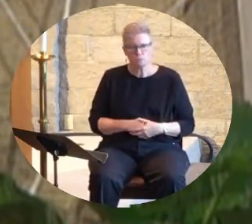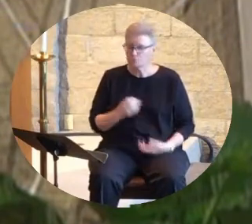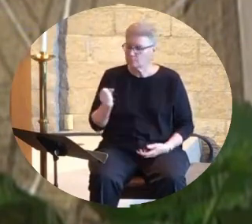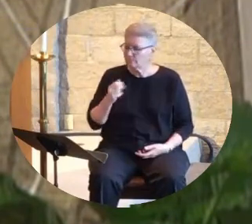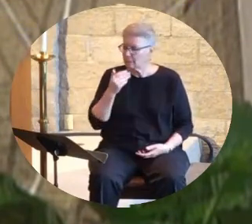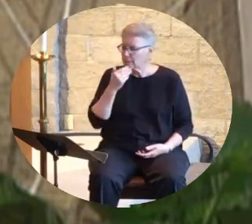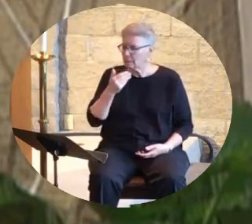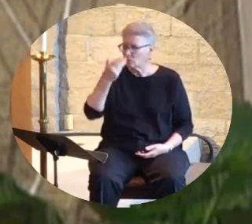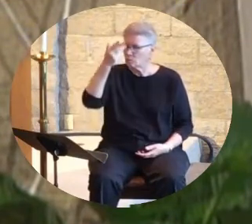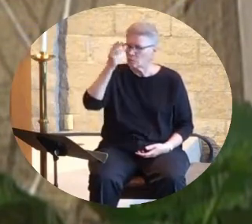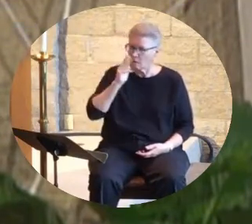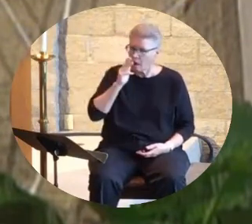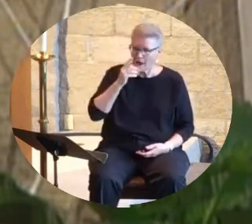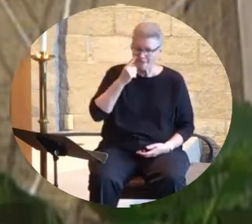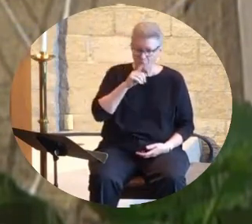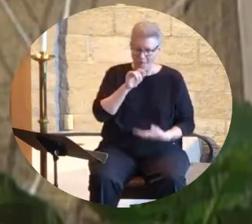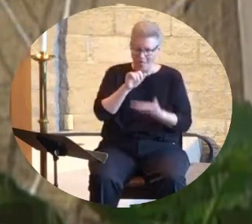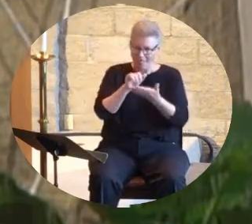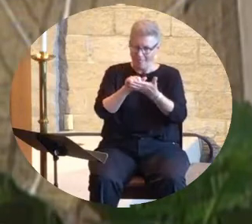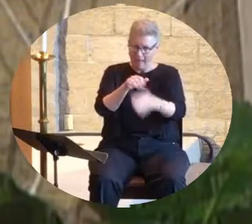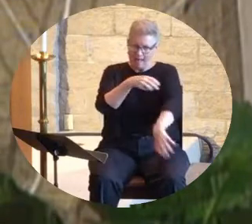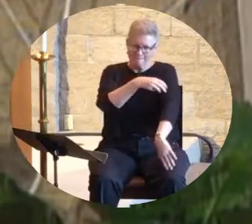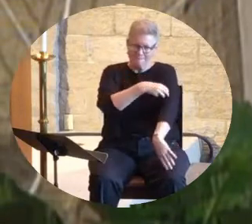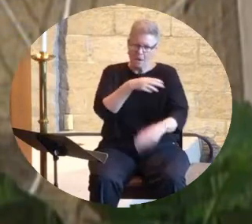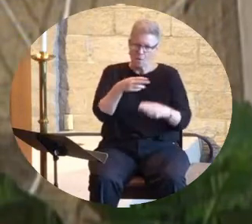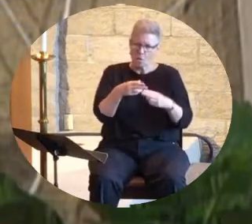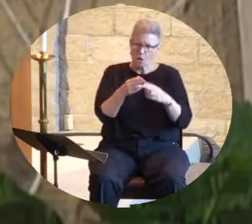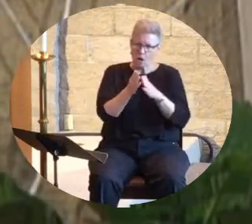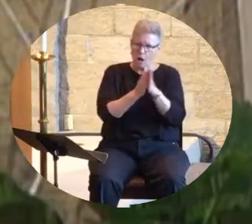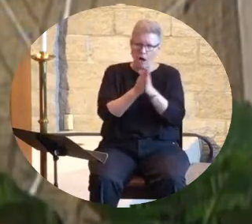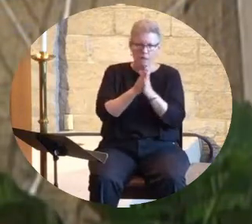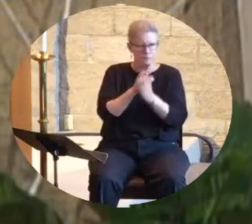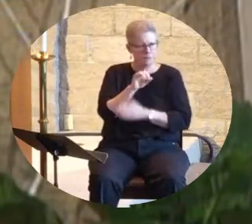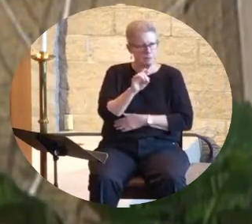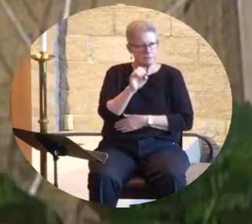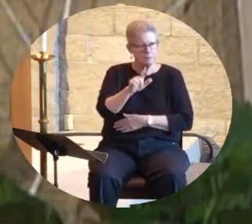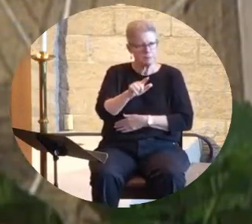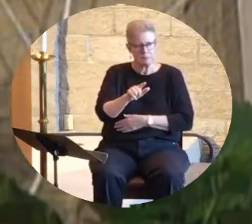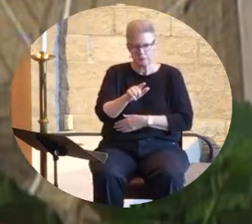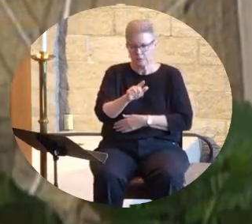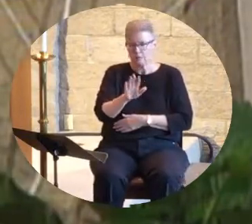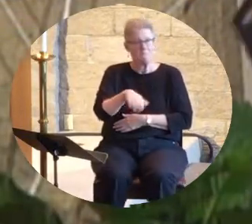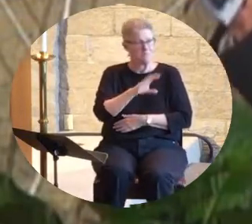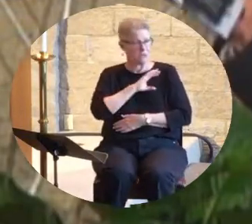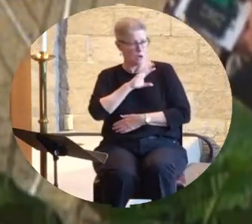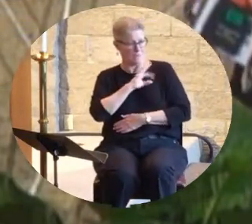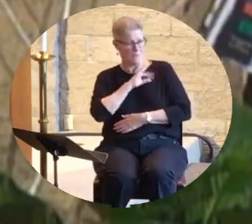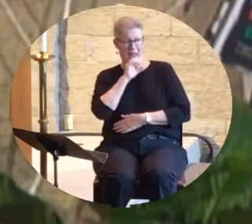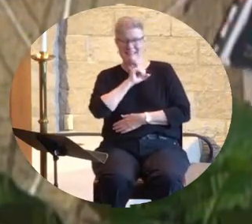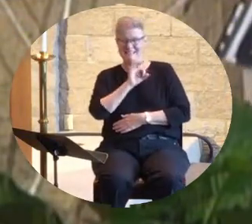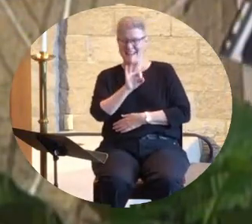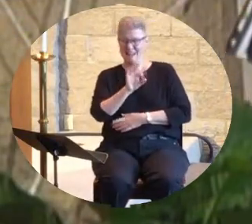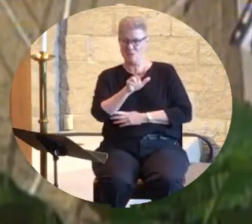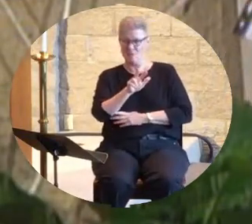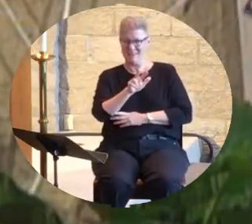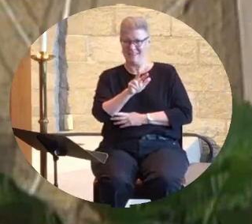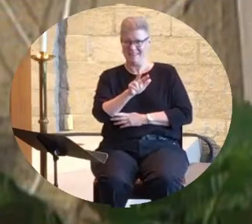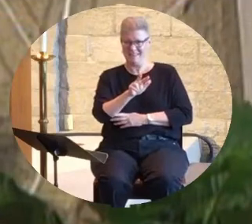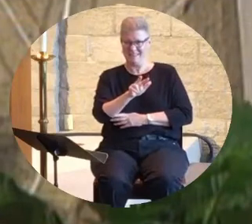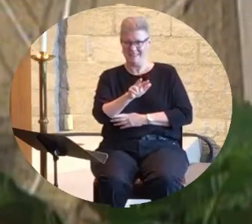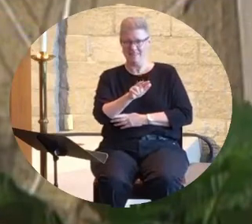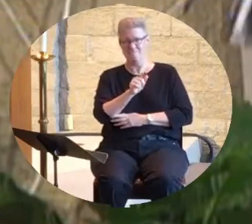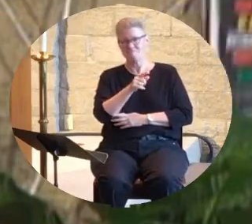Thank you God for that power of zeal. You know, Charles Fillmore at age 93, he